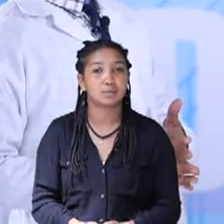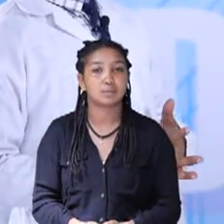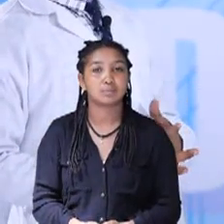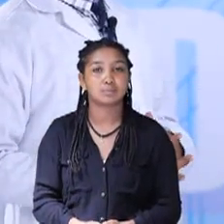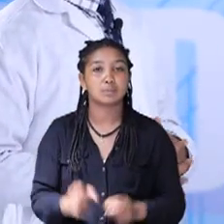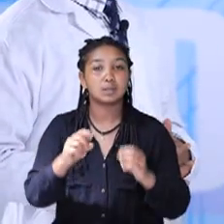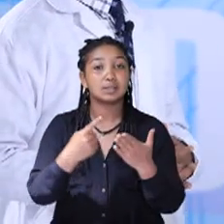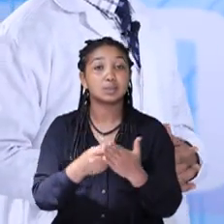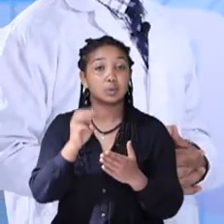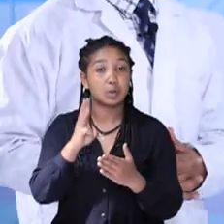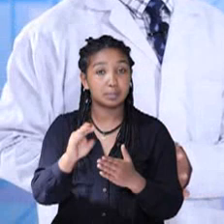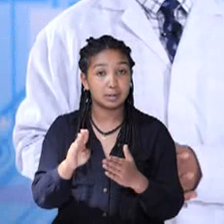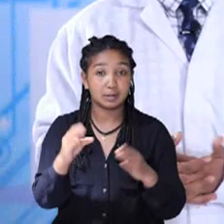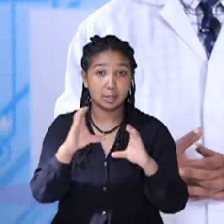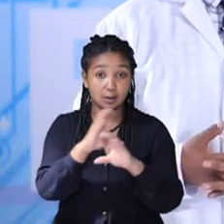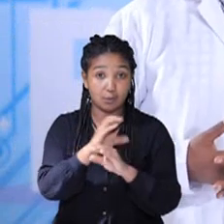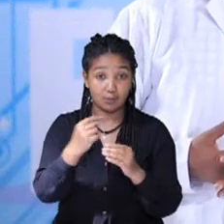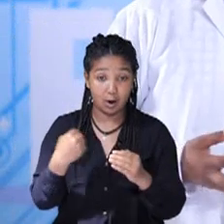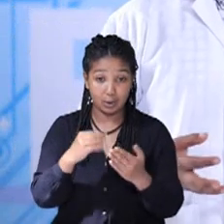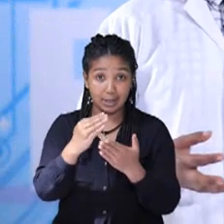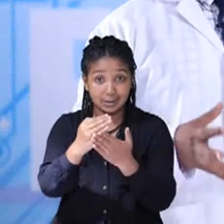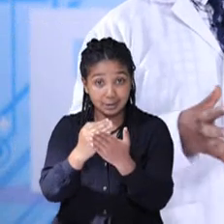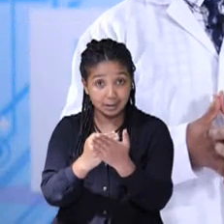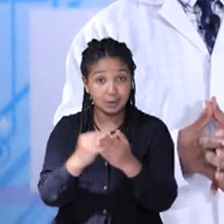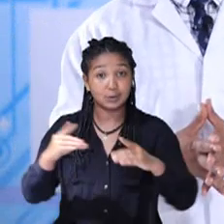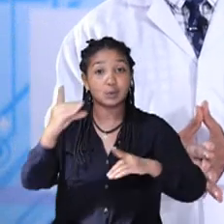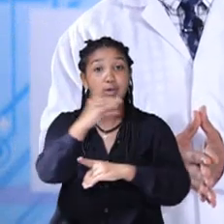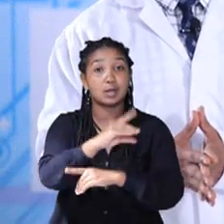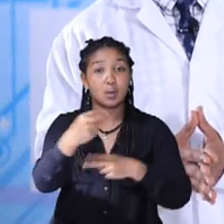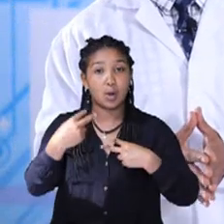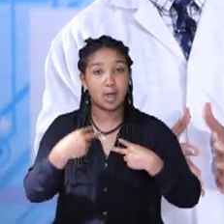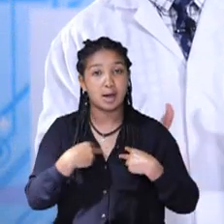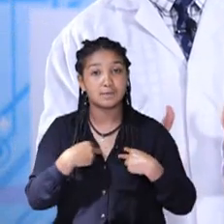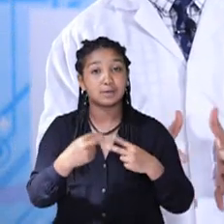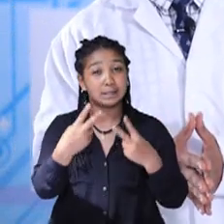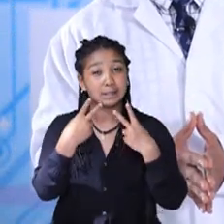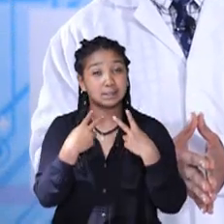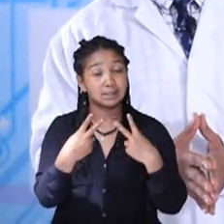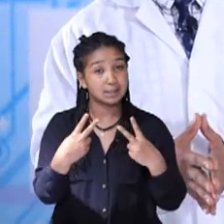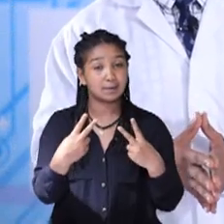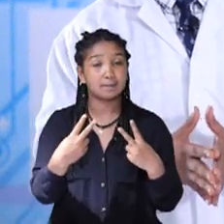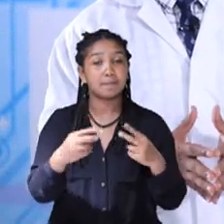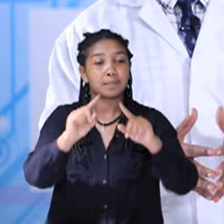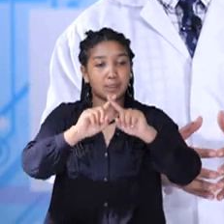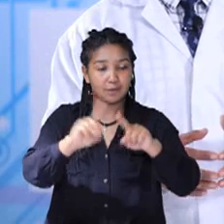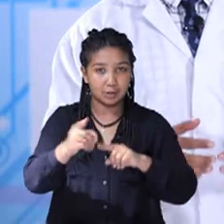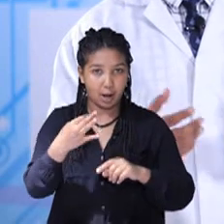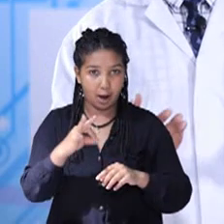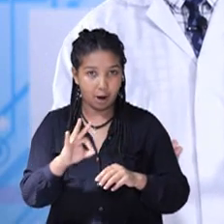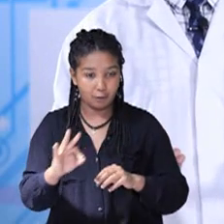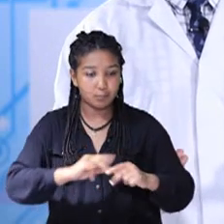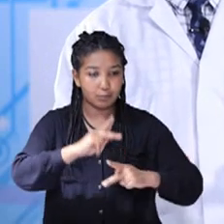Okay, this will be the end of our lesson. Today we have seen different types